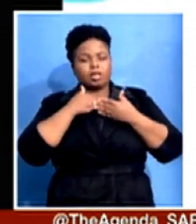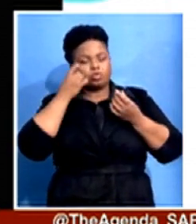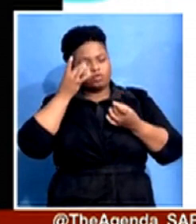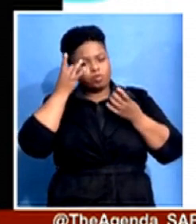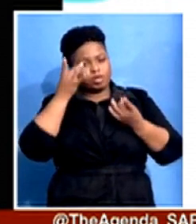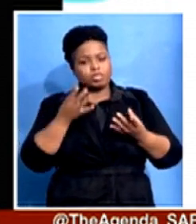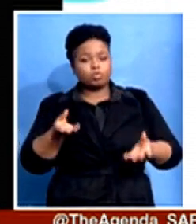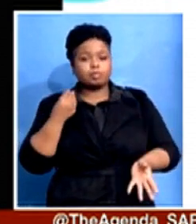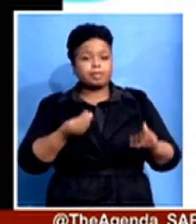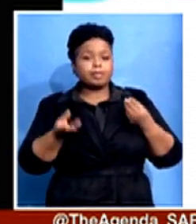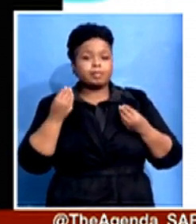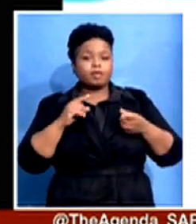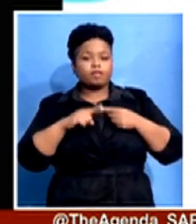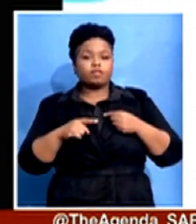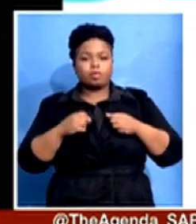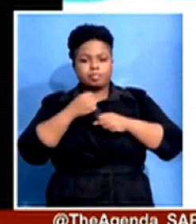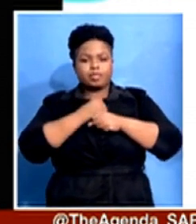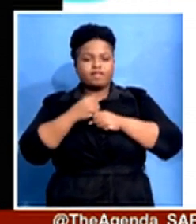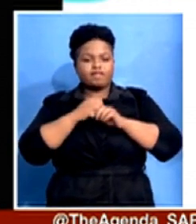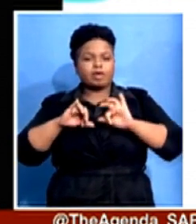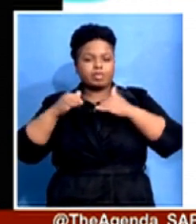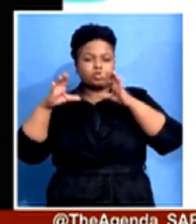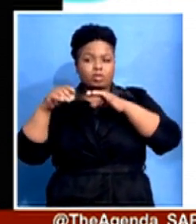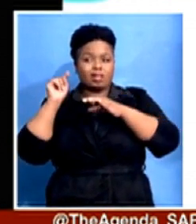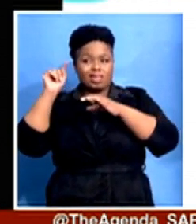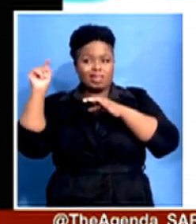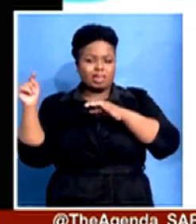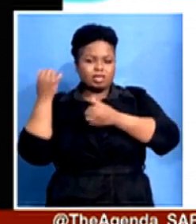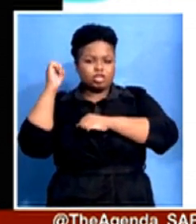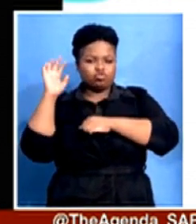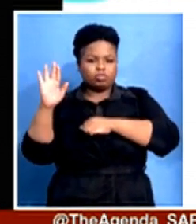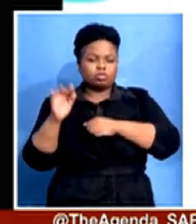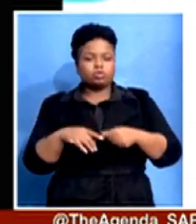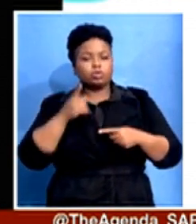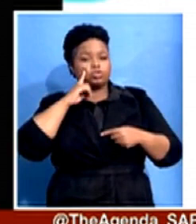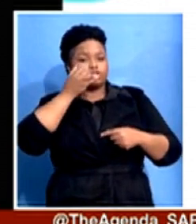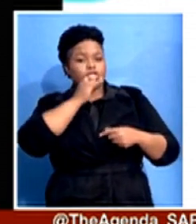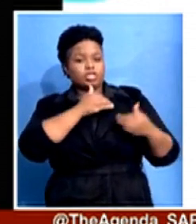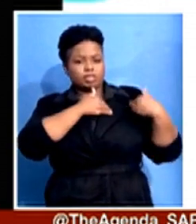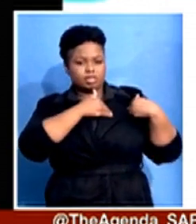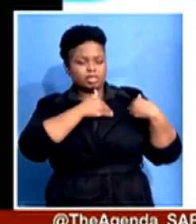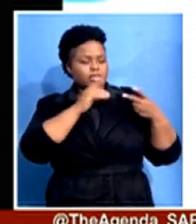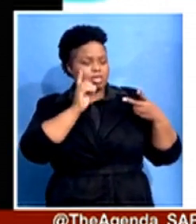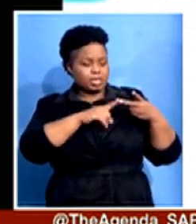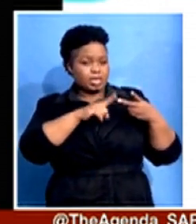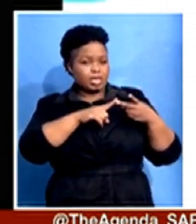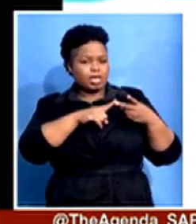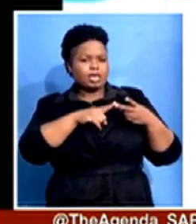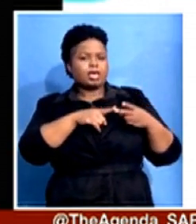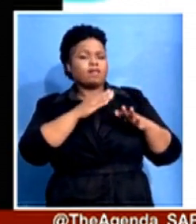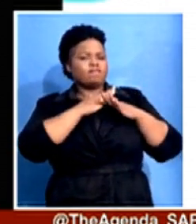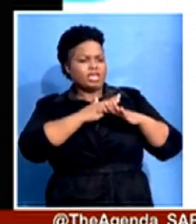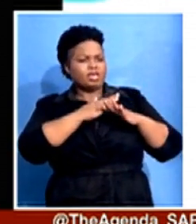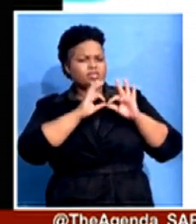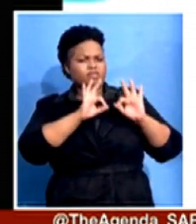pharmaceutical industry. So we would look at safety, we would look at efficacy. Again, a number of these clinical trials were phase